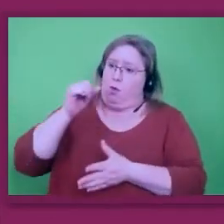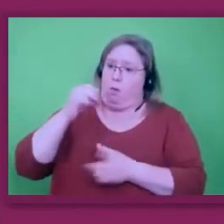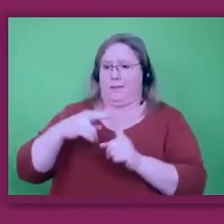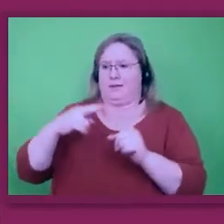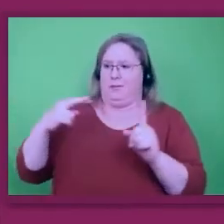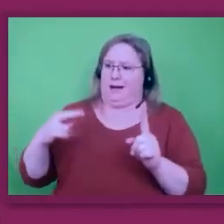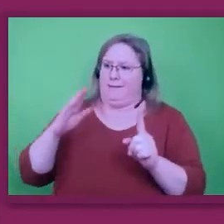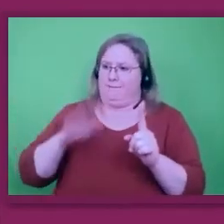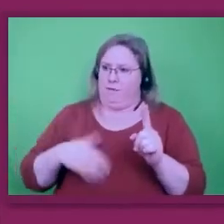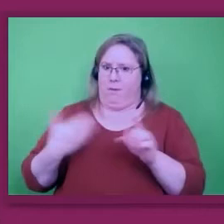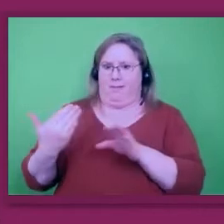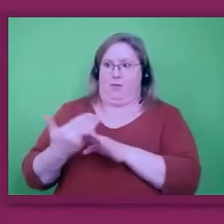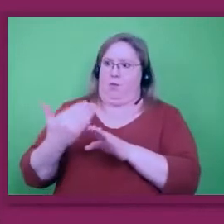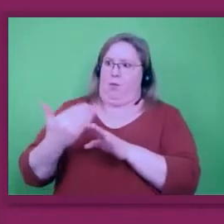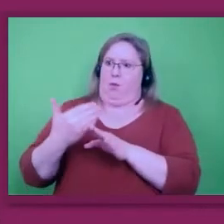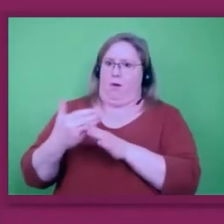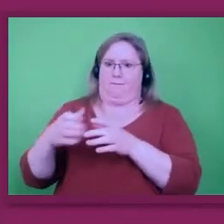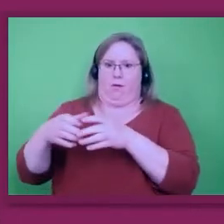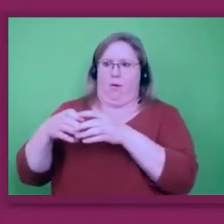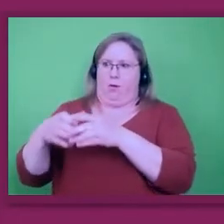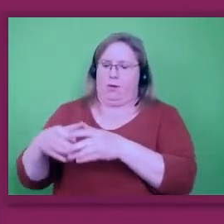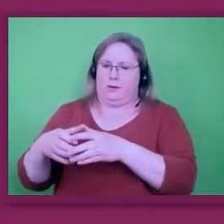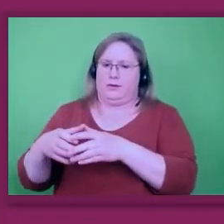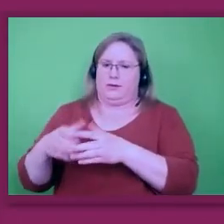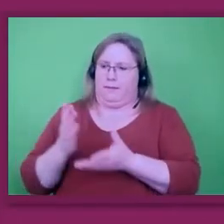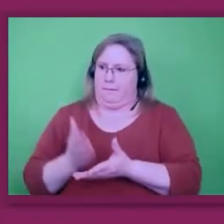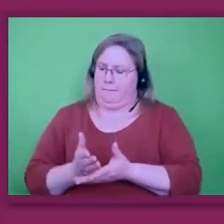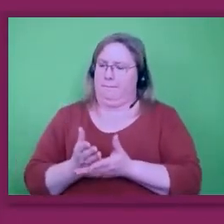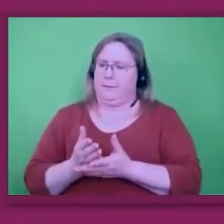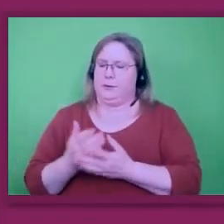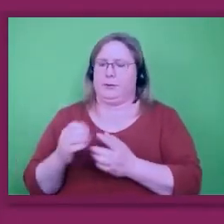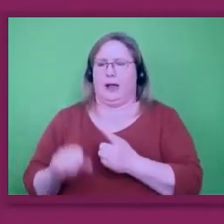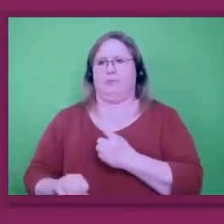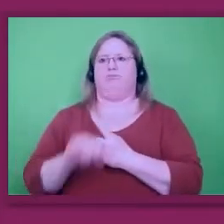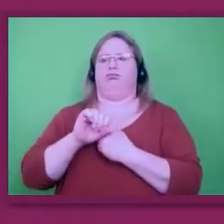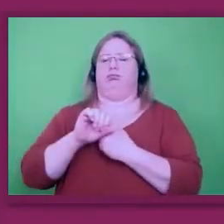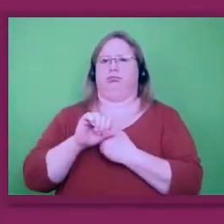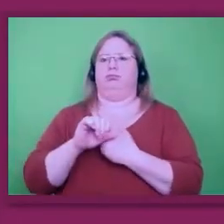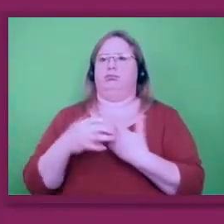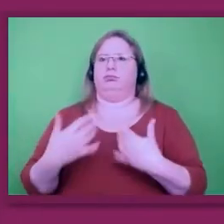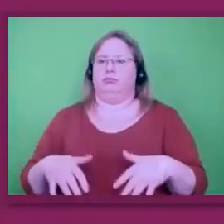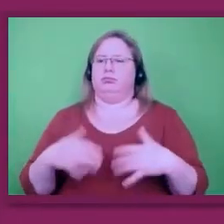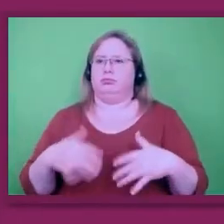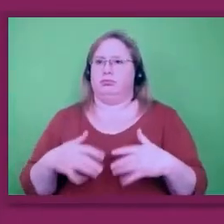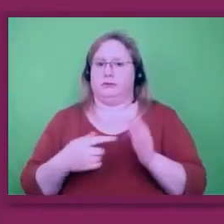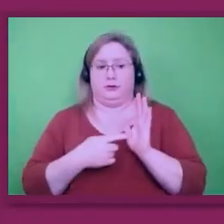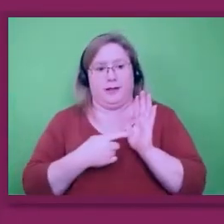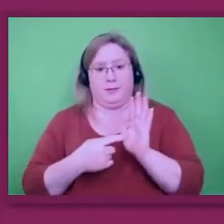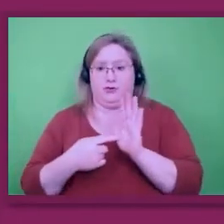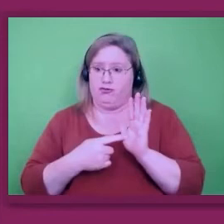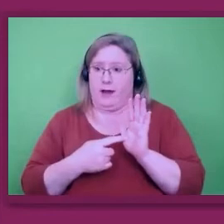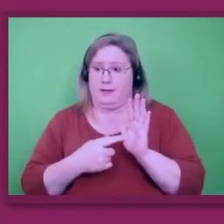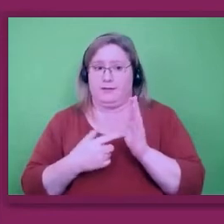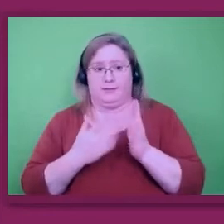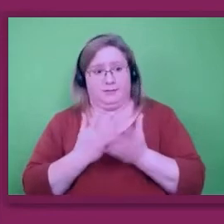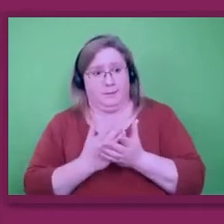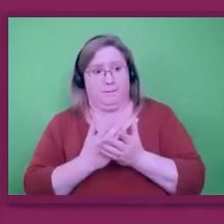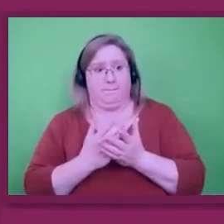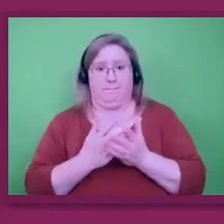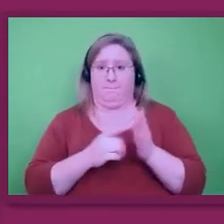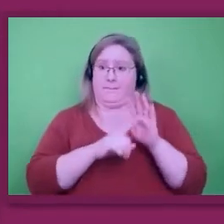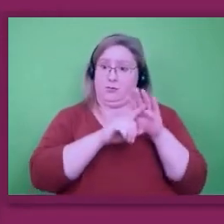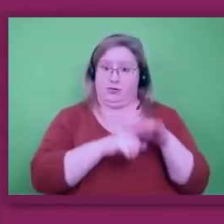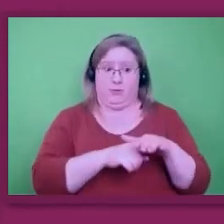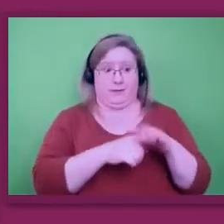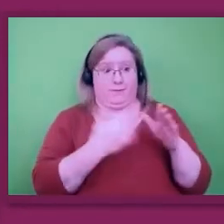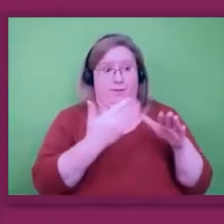within the workforce to really sort of exemplify and demonstrate that if there are experiences that people are having when